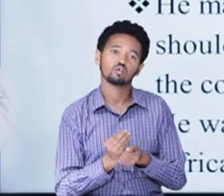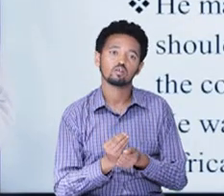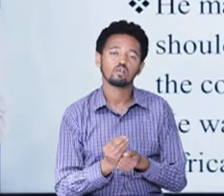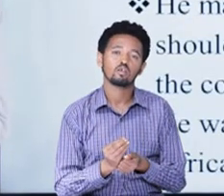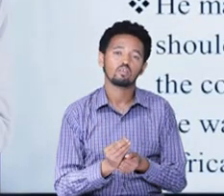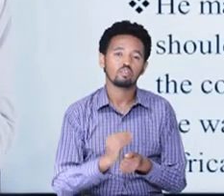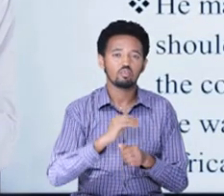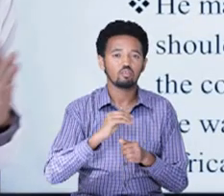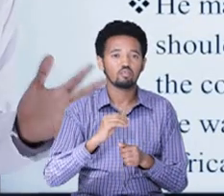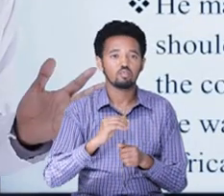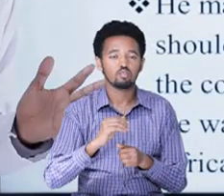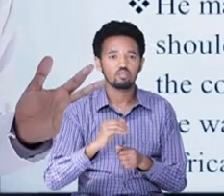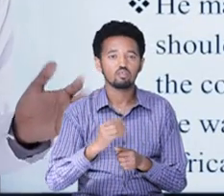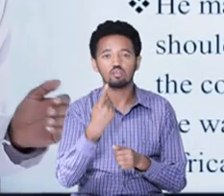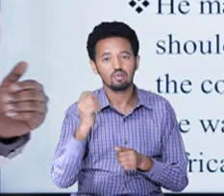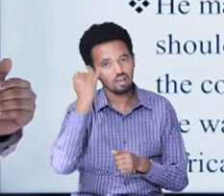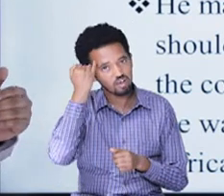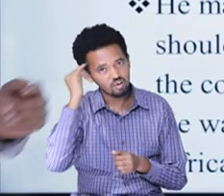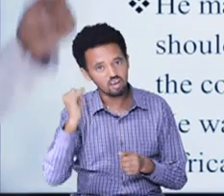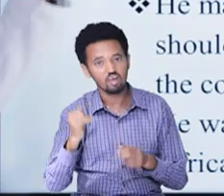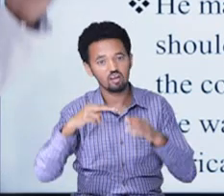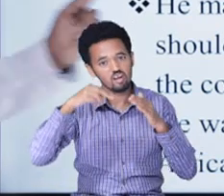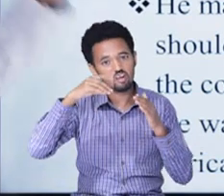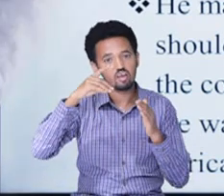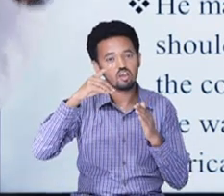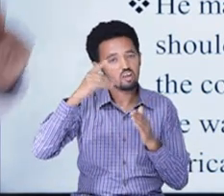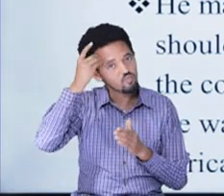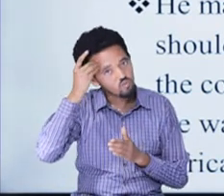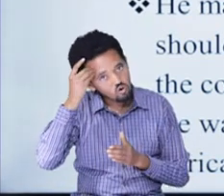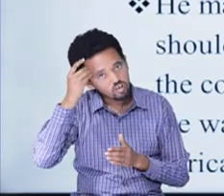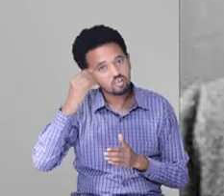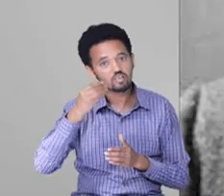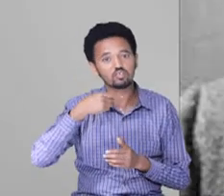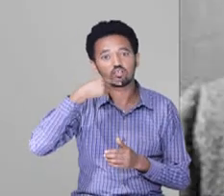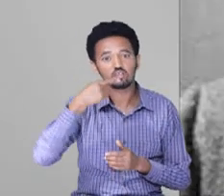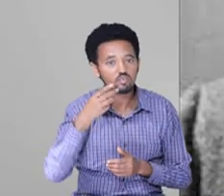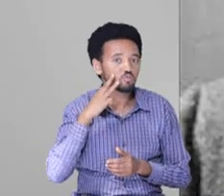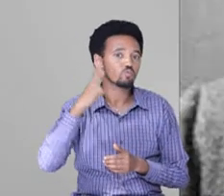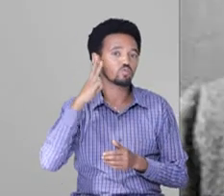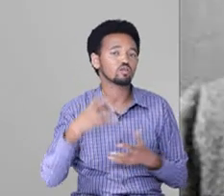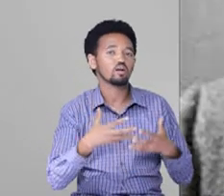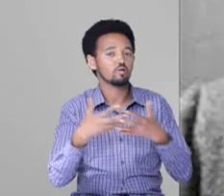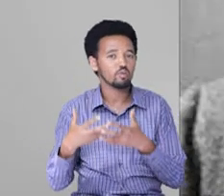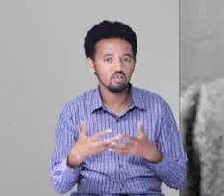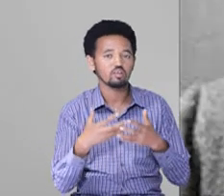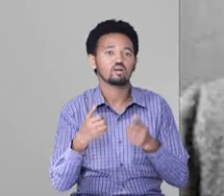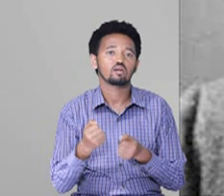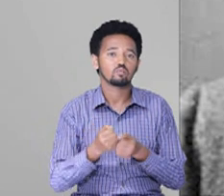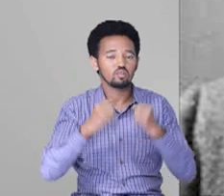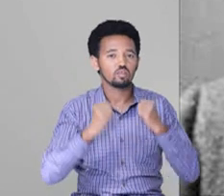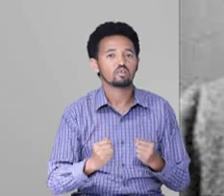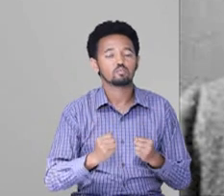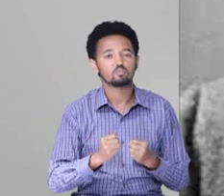The ideal difference of Du Bois and Garvey. Du Bois, he was an African-American scholar and writer. He came